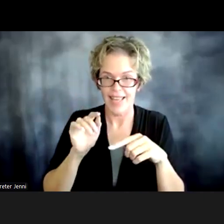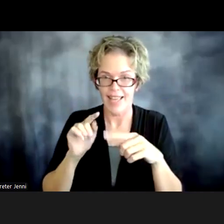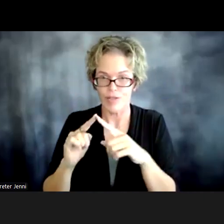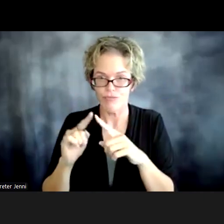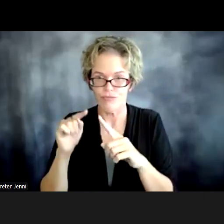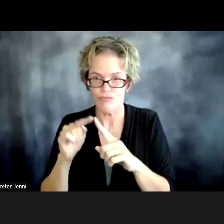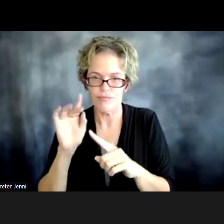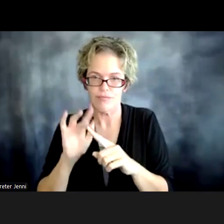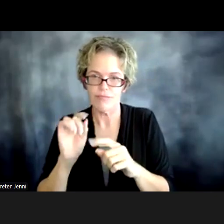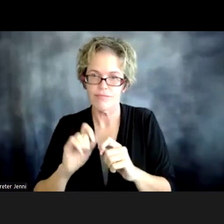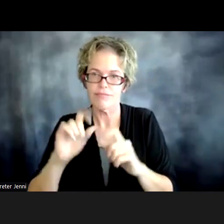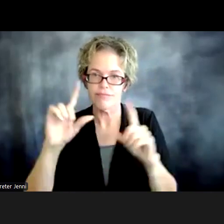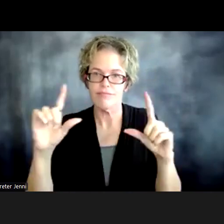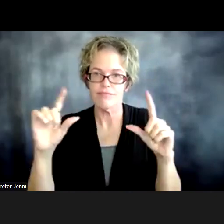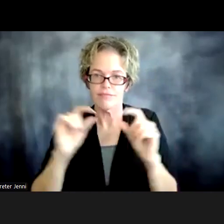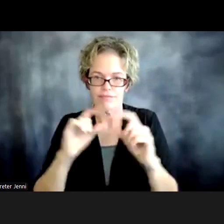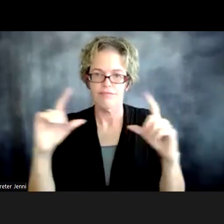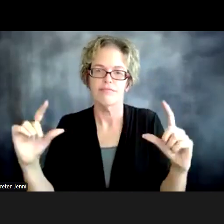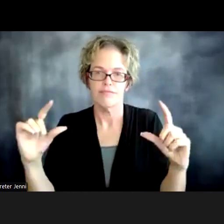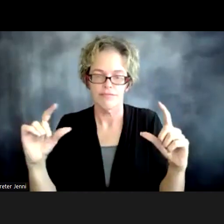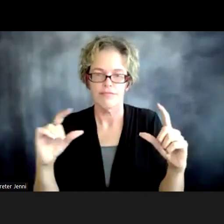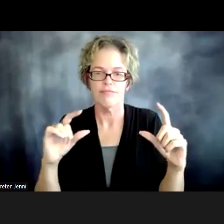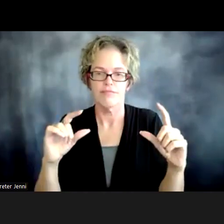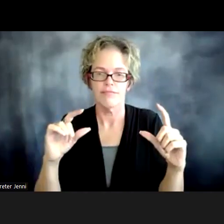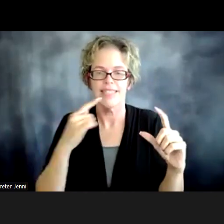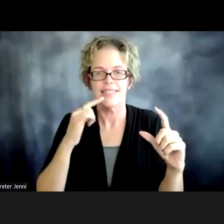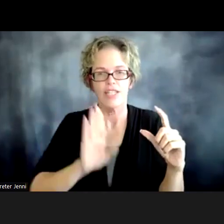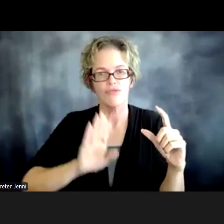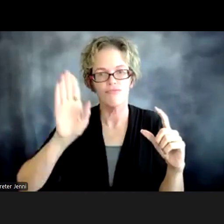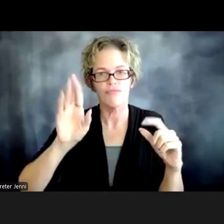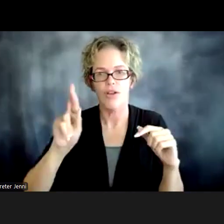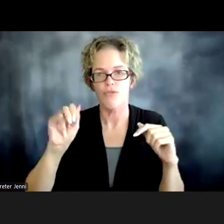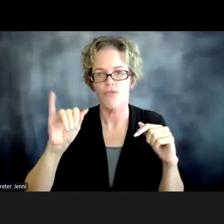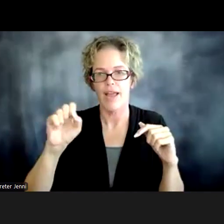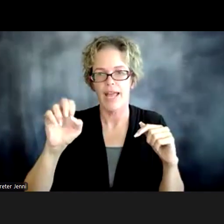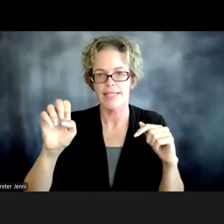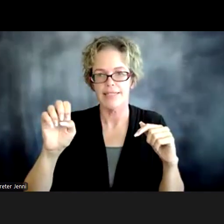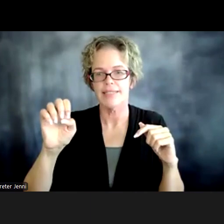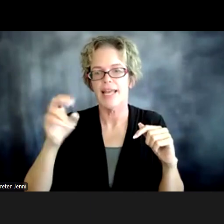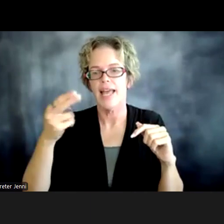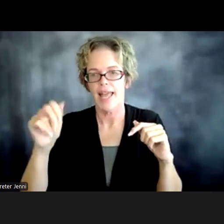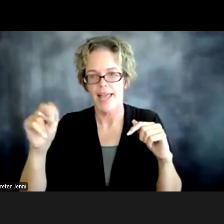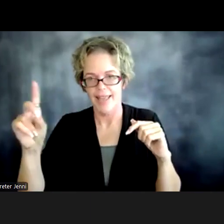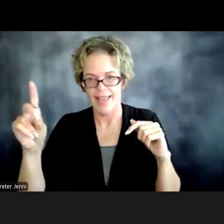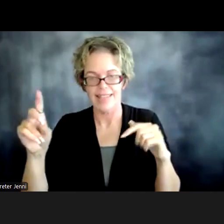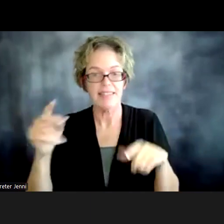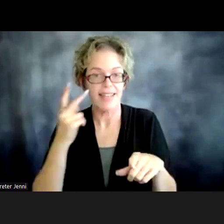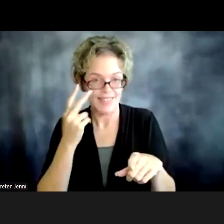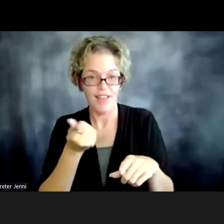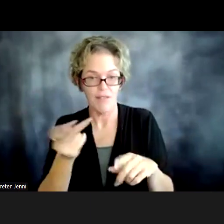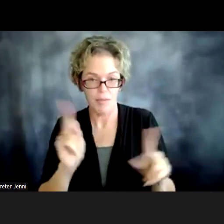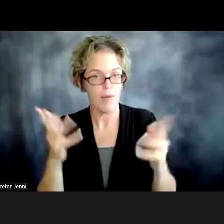you should see a bar that says raise hand. I see a couple of folks are familiar with that